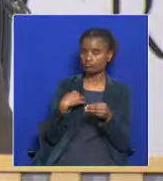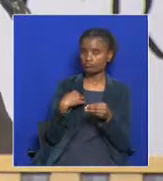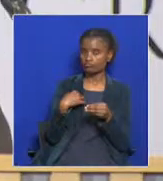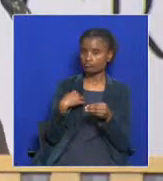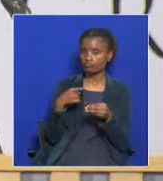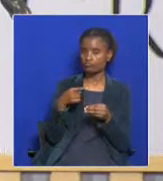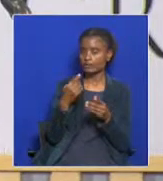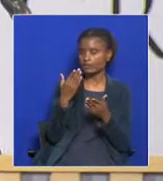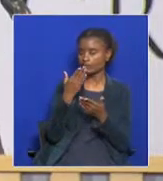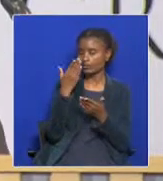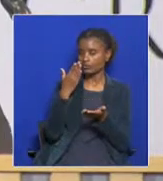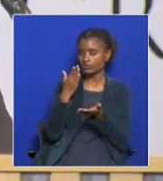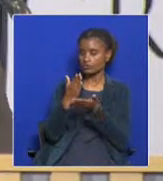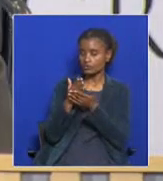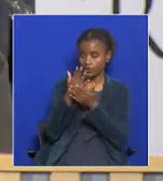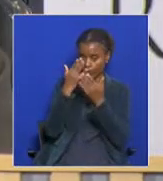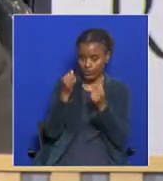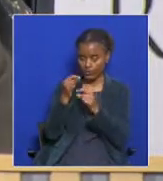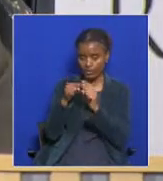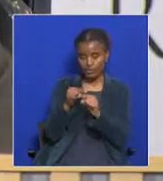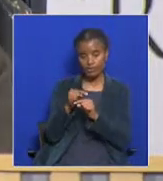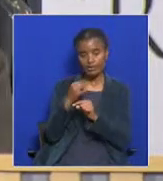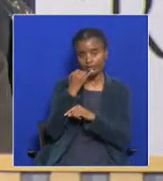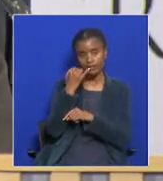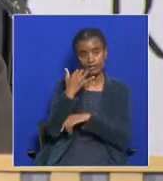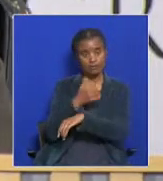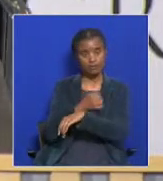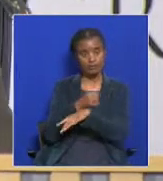bursts, but you thought he was